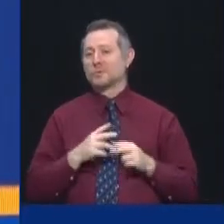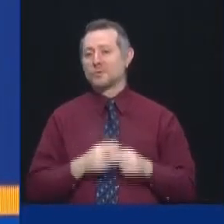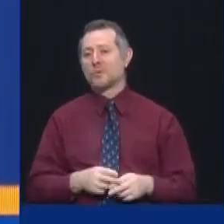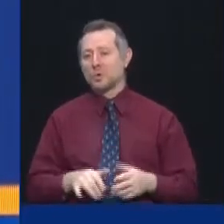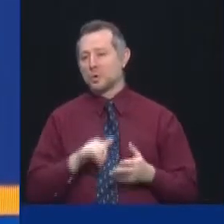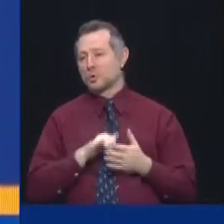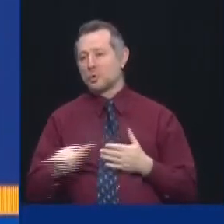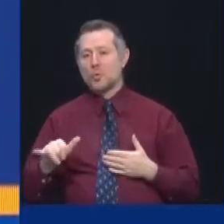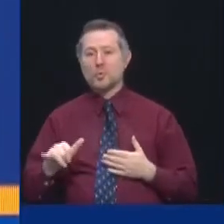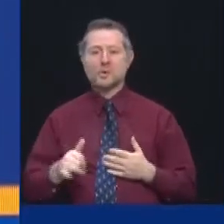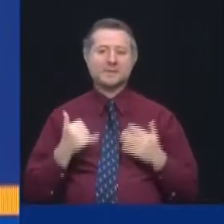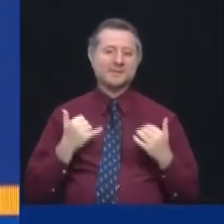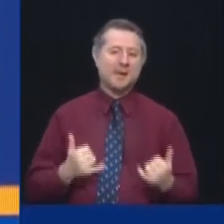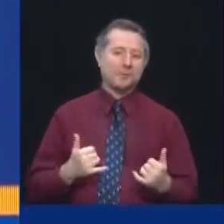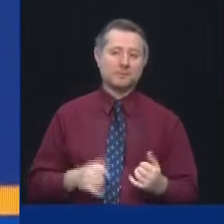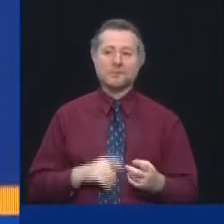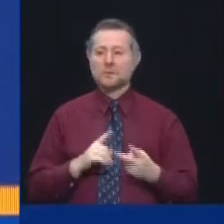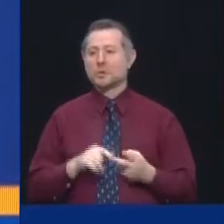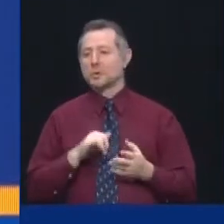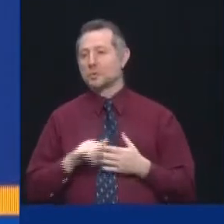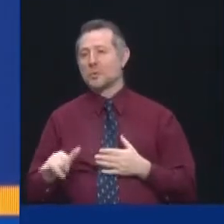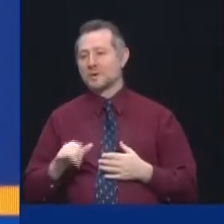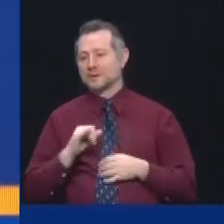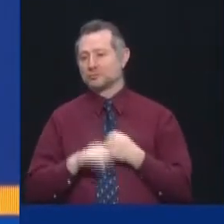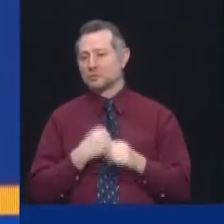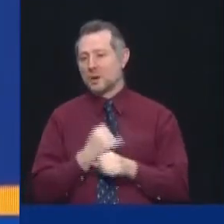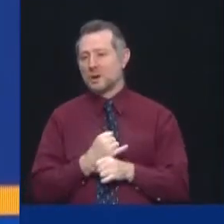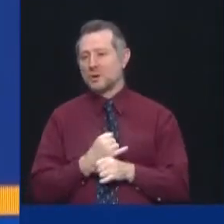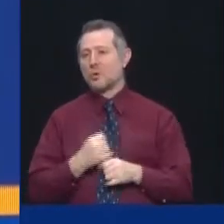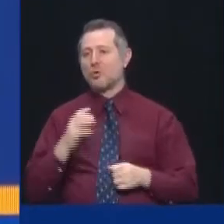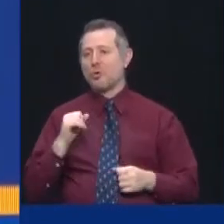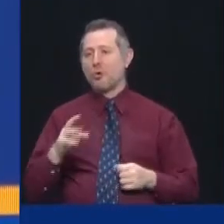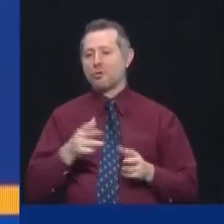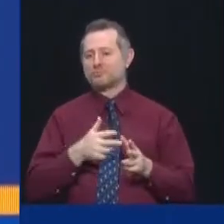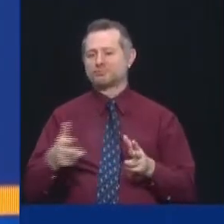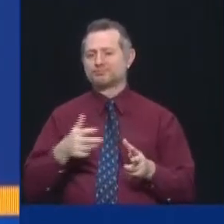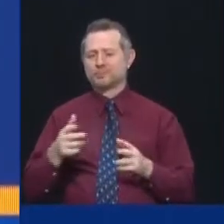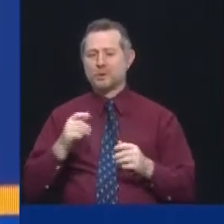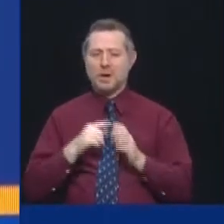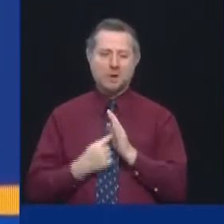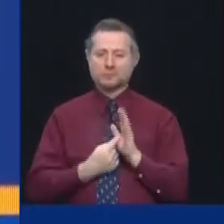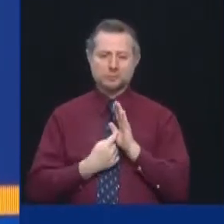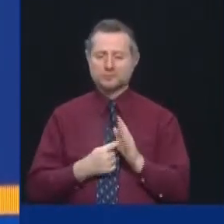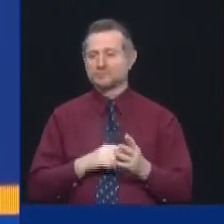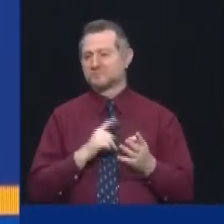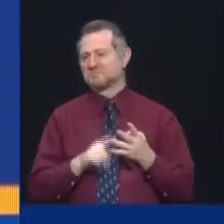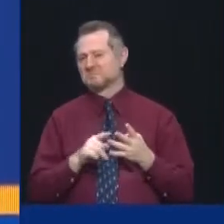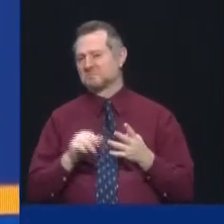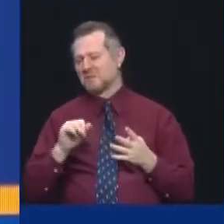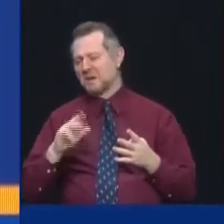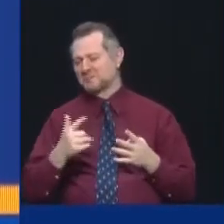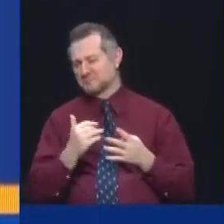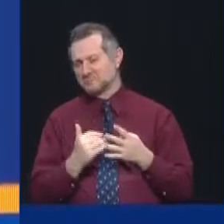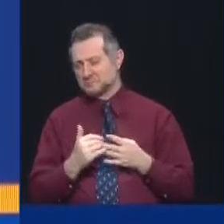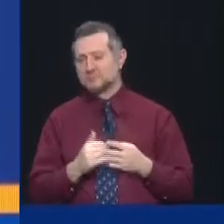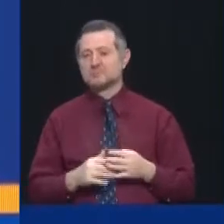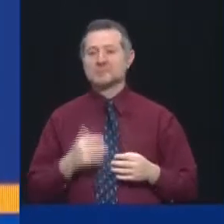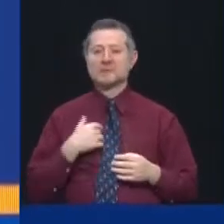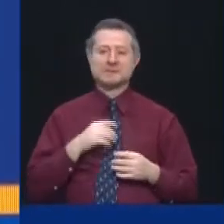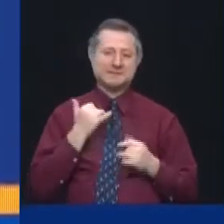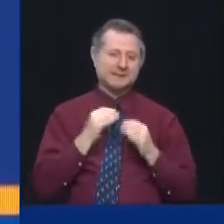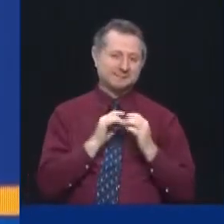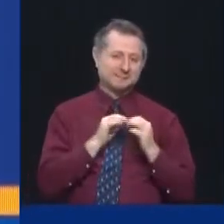new competition. It's a new day. What happens post-COVID? It depends. What